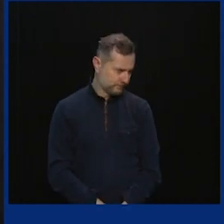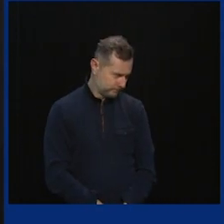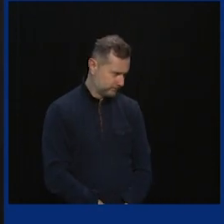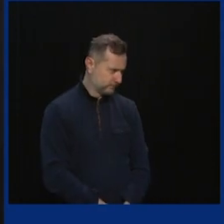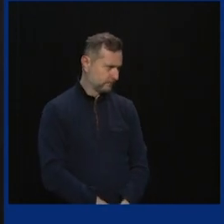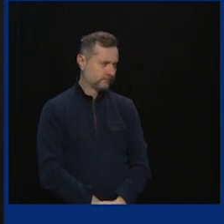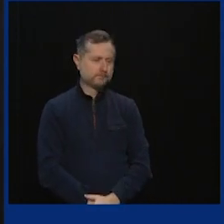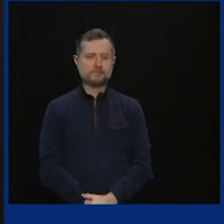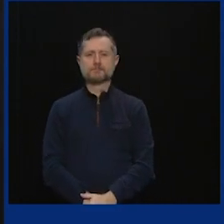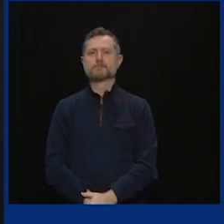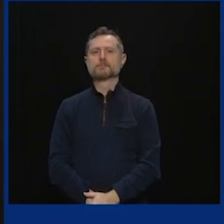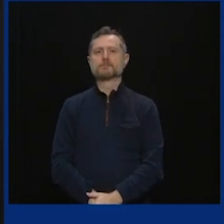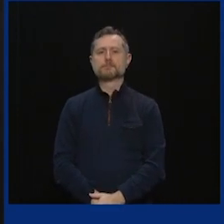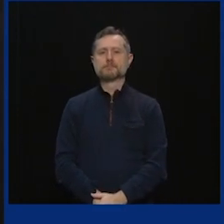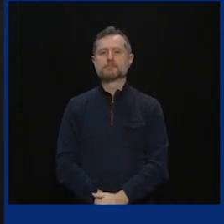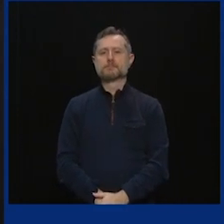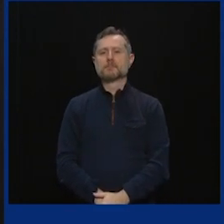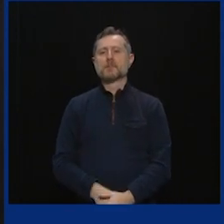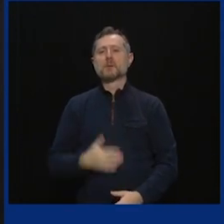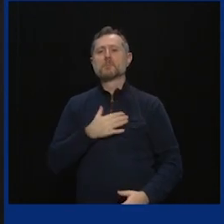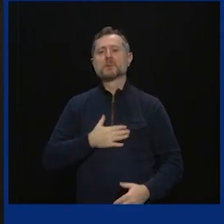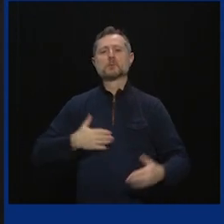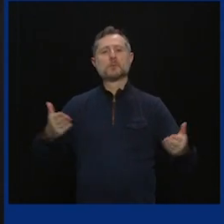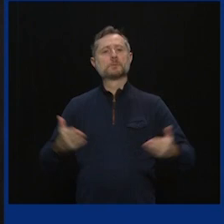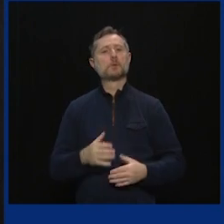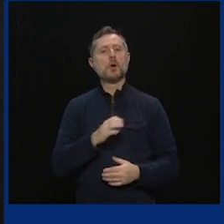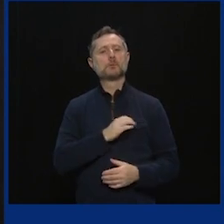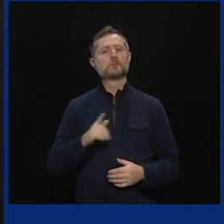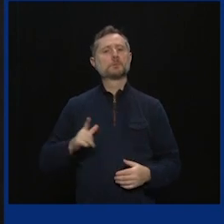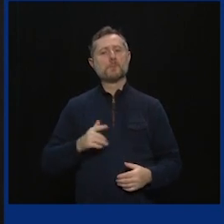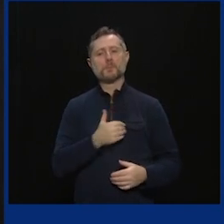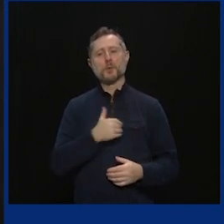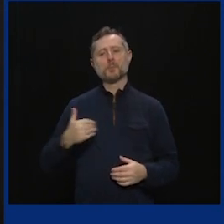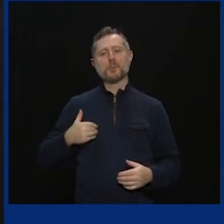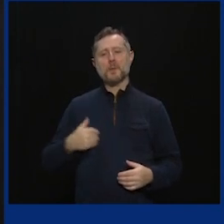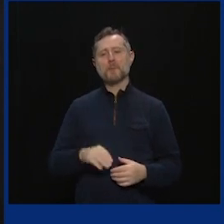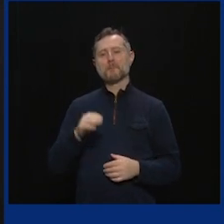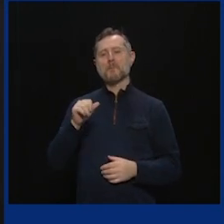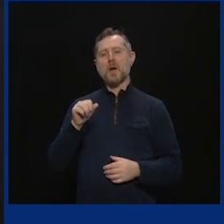Now please welcome Councilmember Margaret Chin.